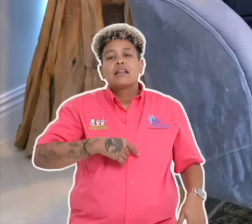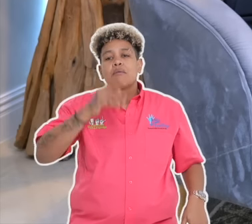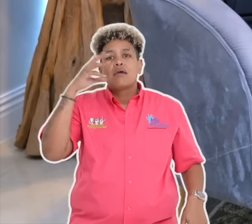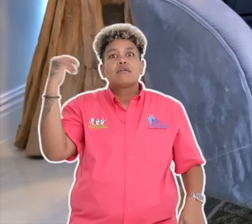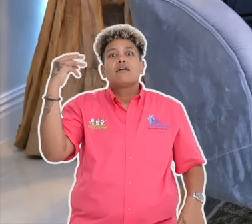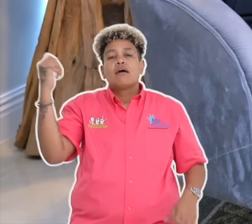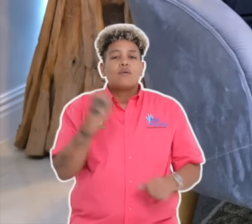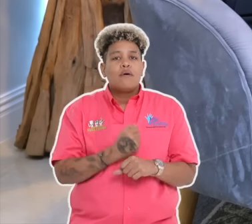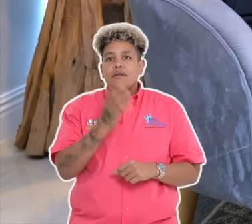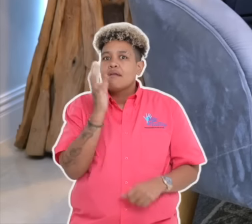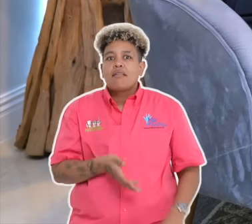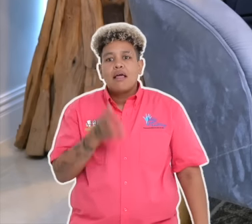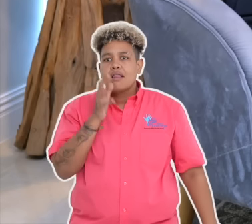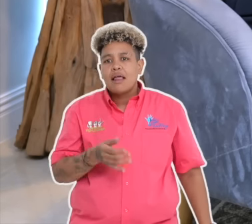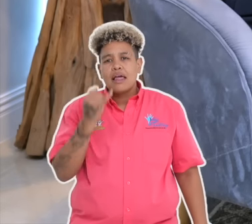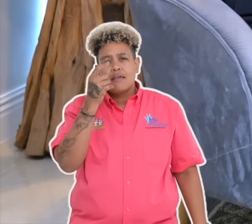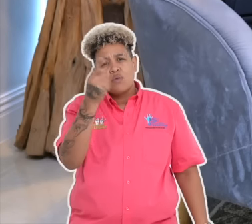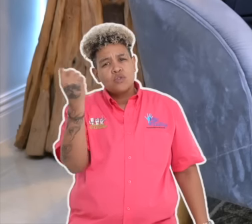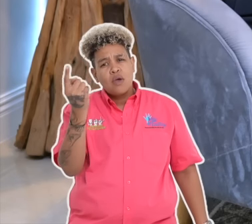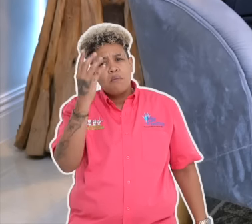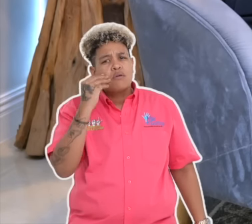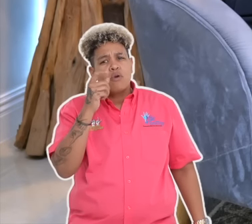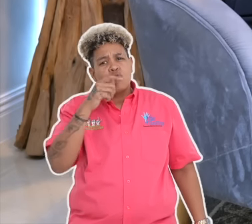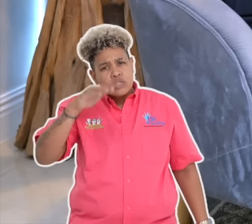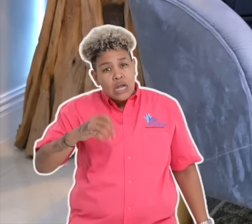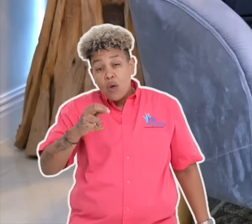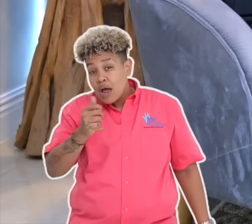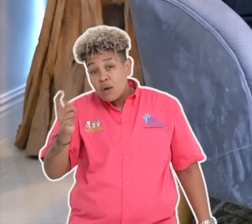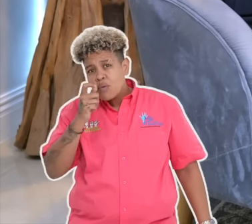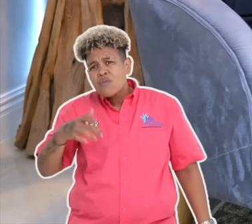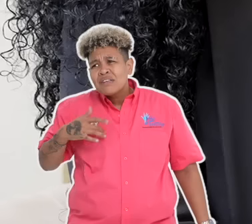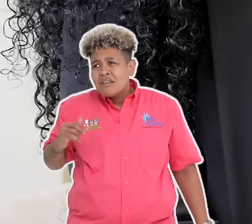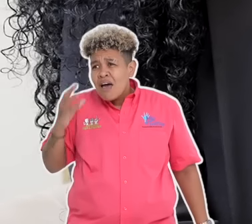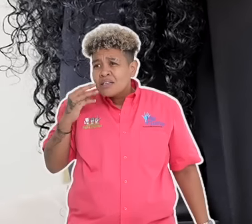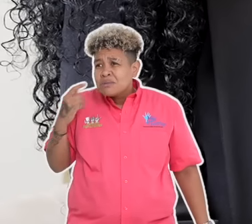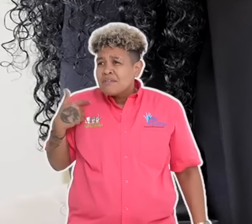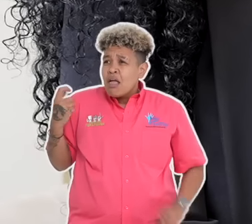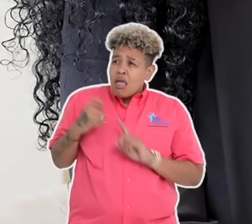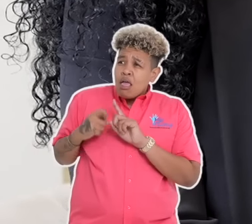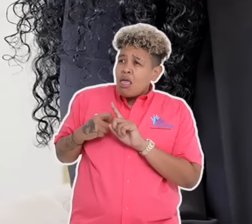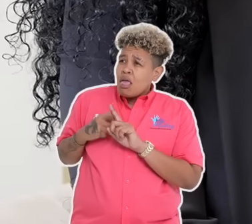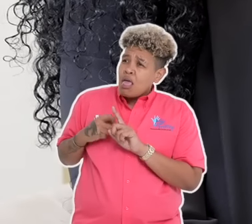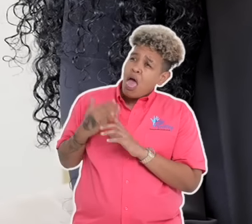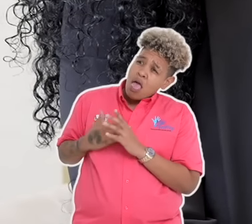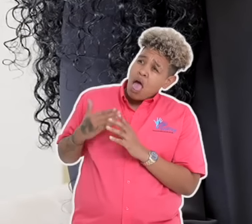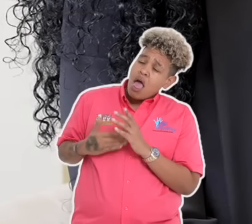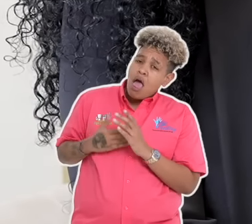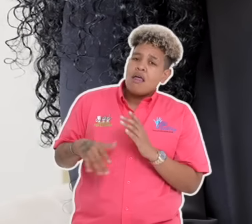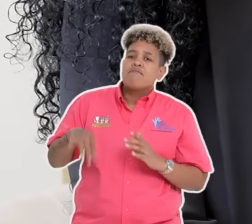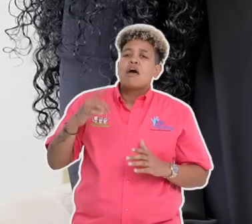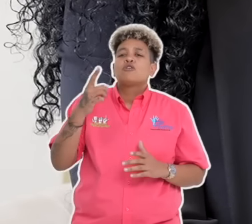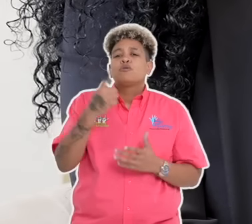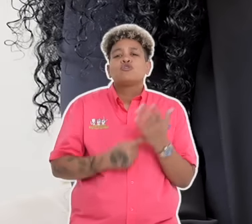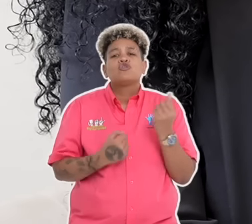Of course. So if you are someone, if you're a child or anyone who is dealing with that circumstance,